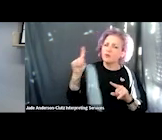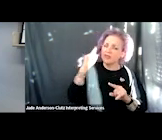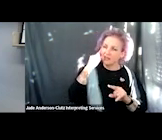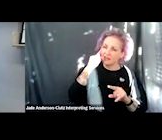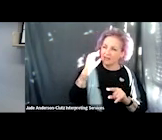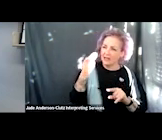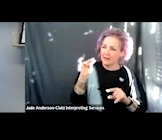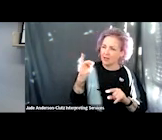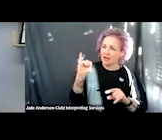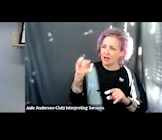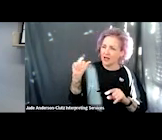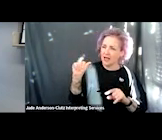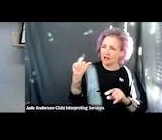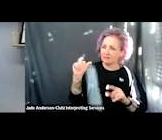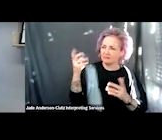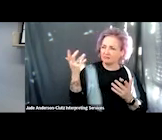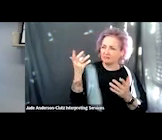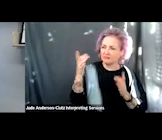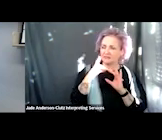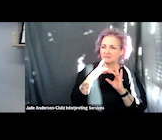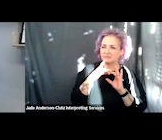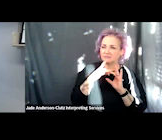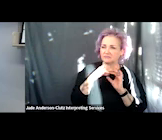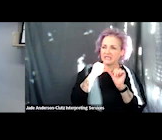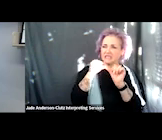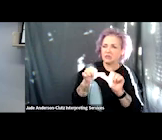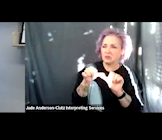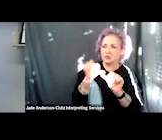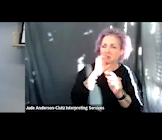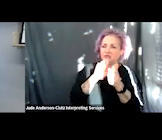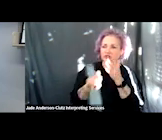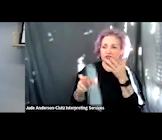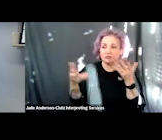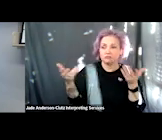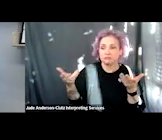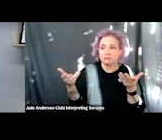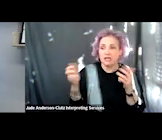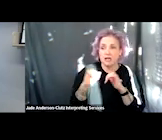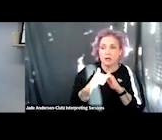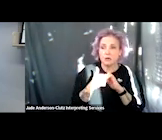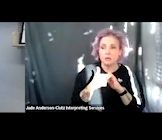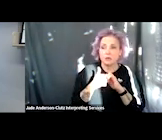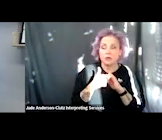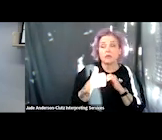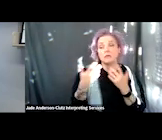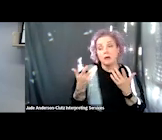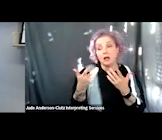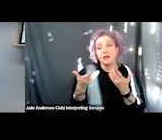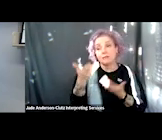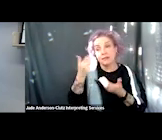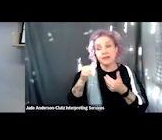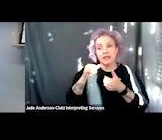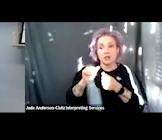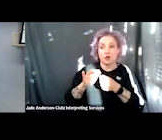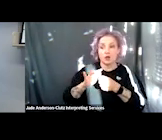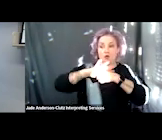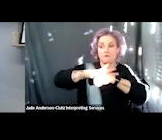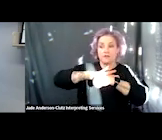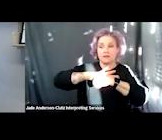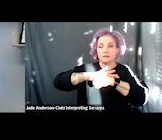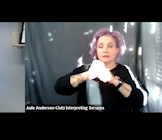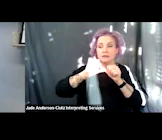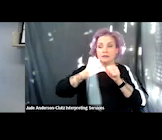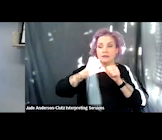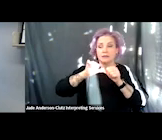COVID? Because COVID has affected millions, if not billions of people. Are we going to see a surge in these disorders in 5